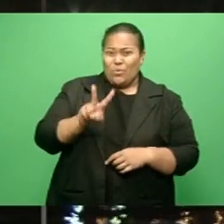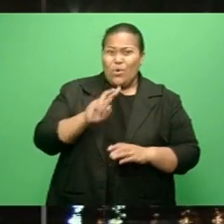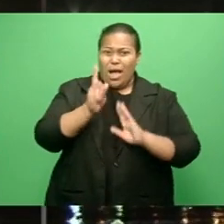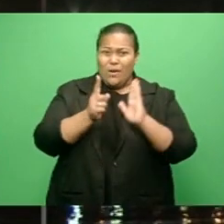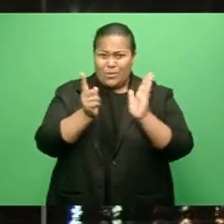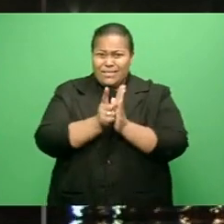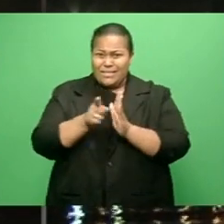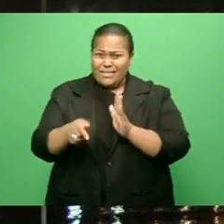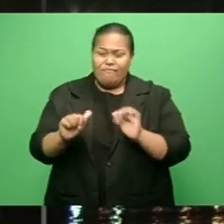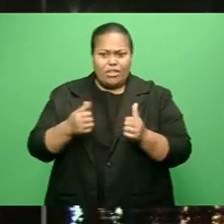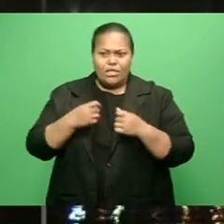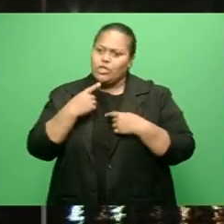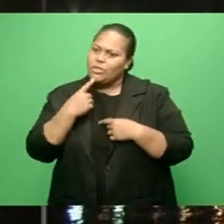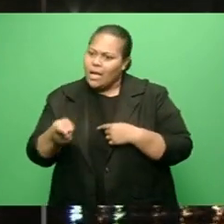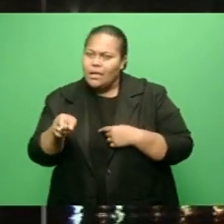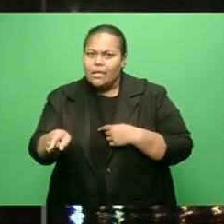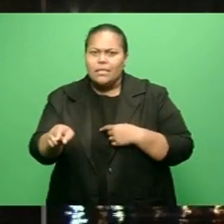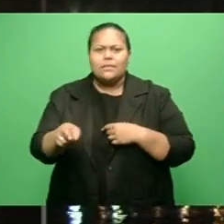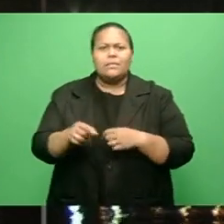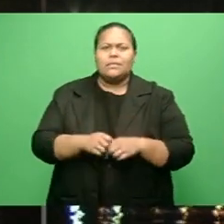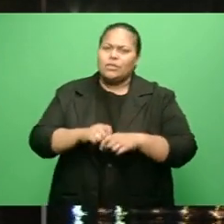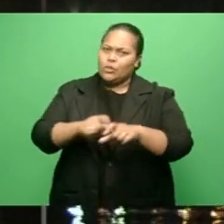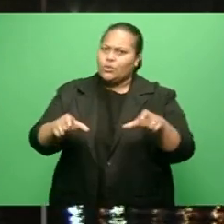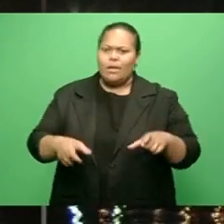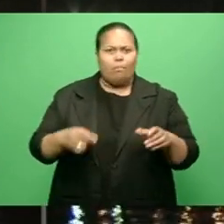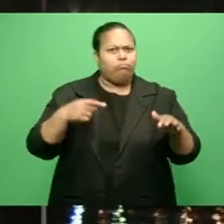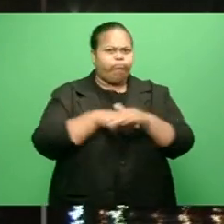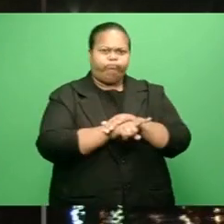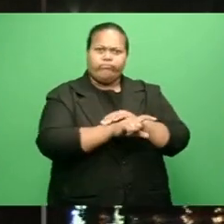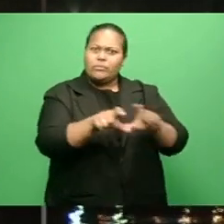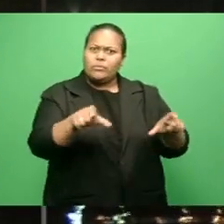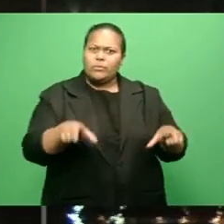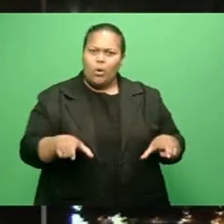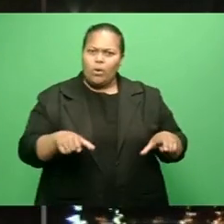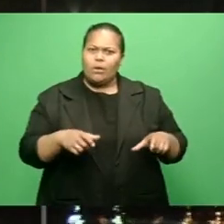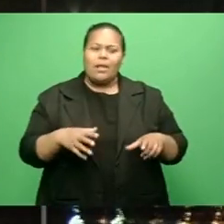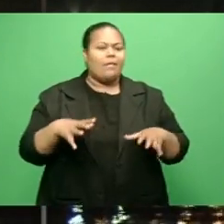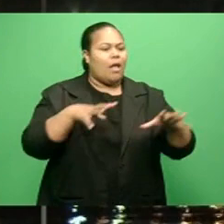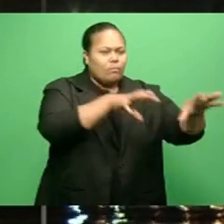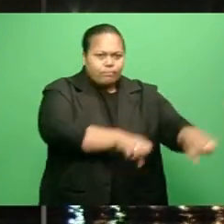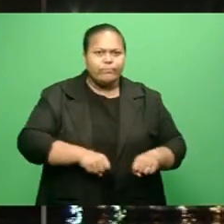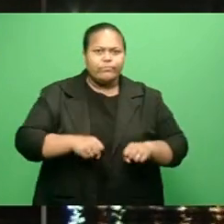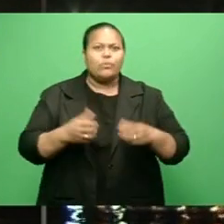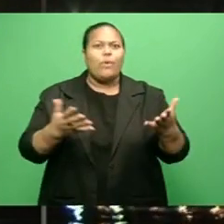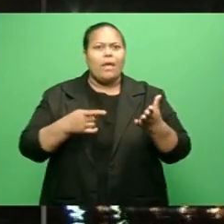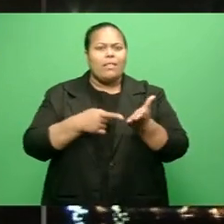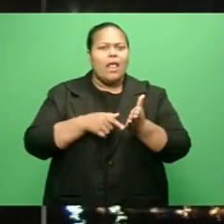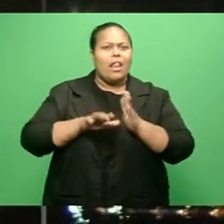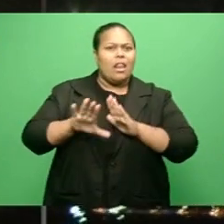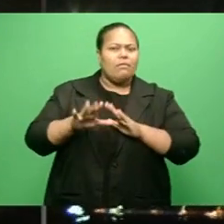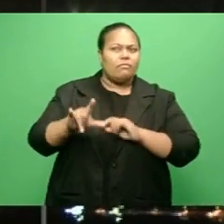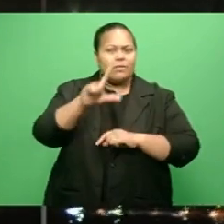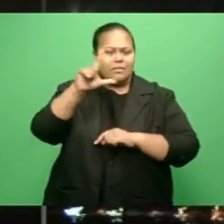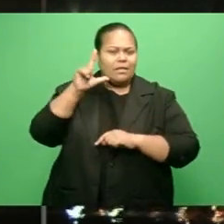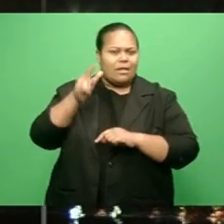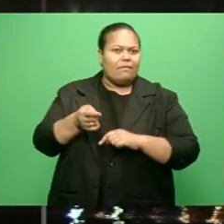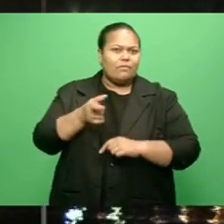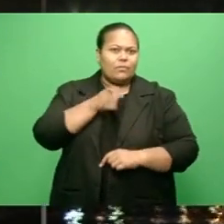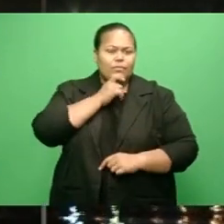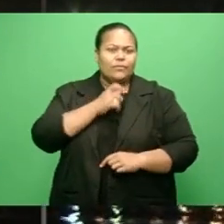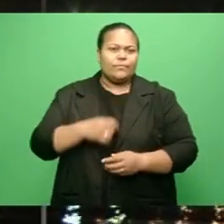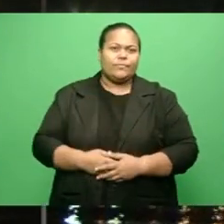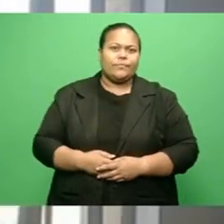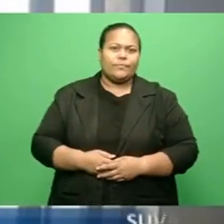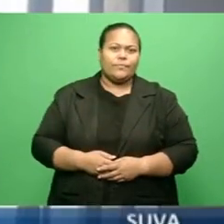man who ran away from court on the day of his trial was arrested from Deepwater in Tailevu yesterday afternoon. Pranita Prakash